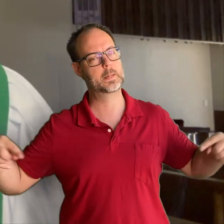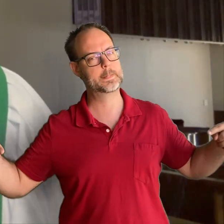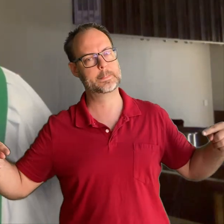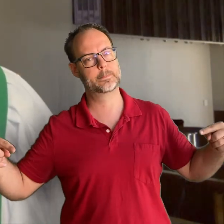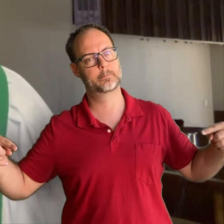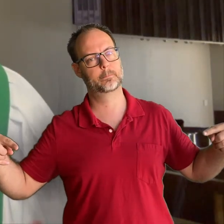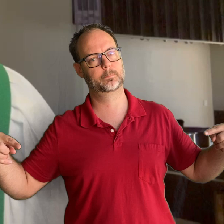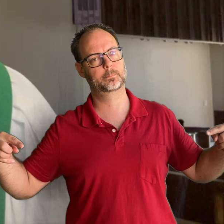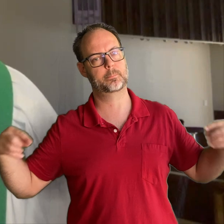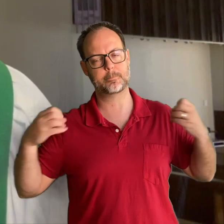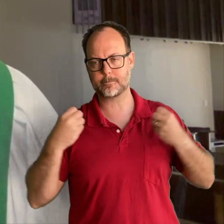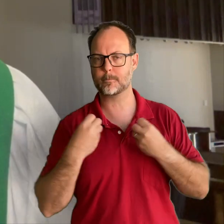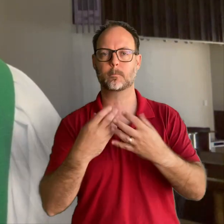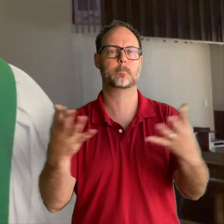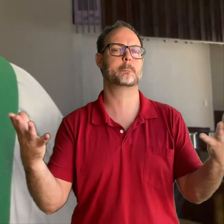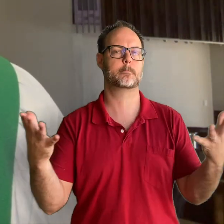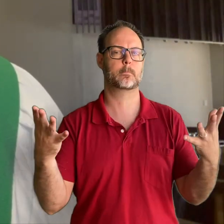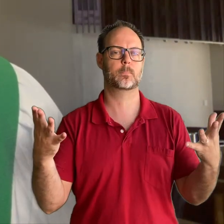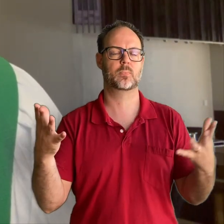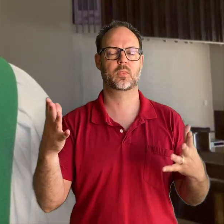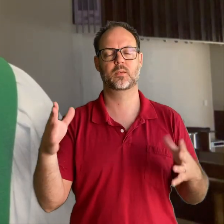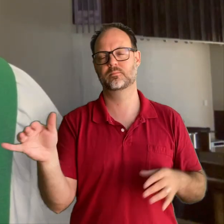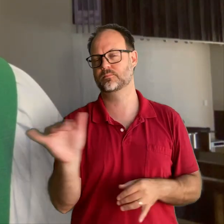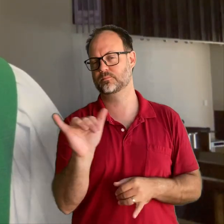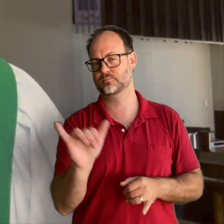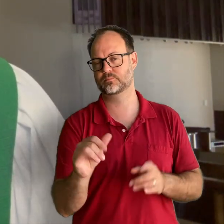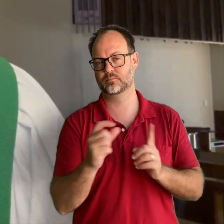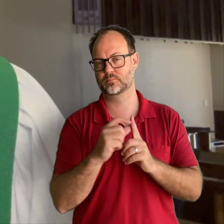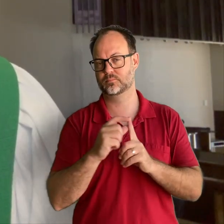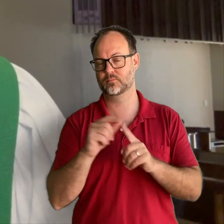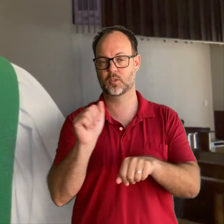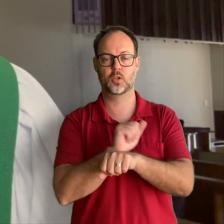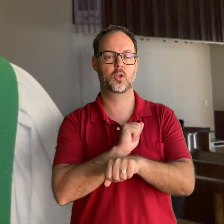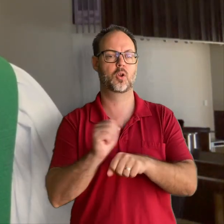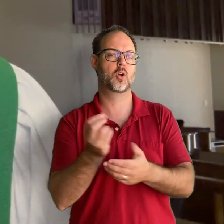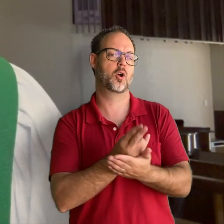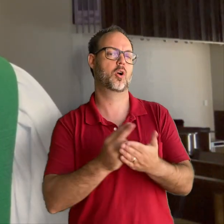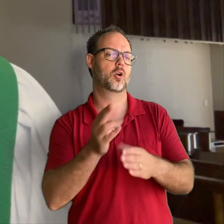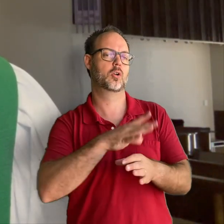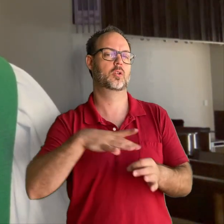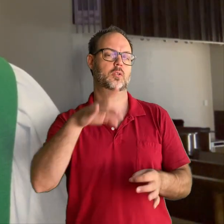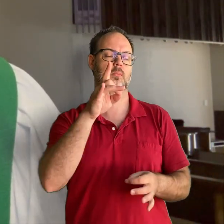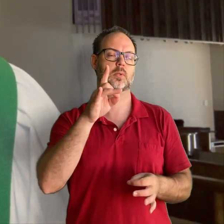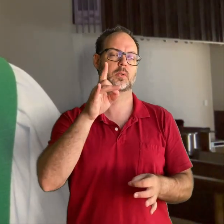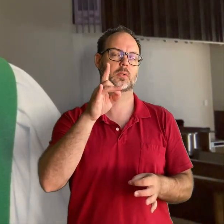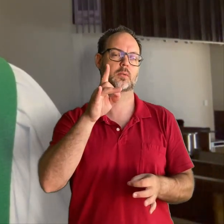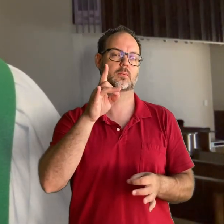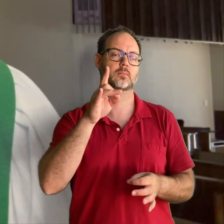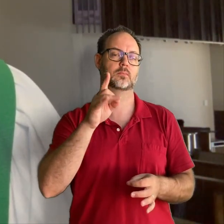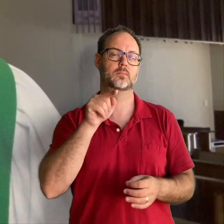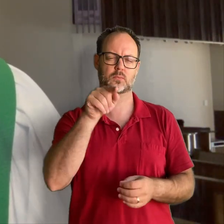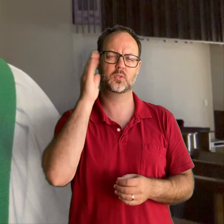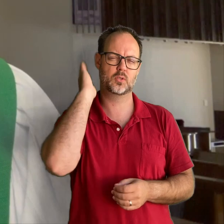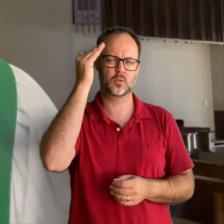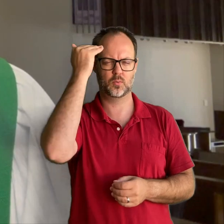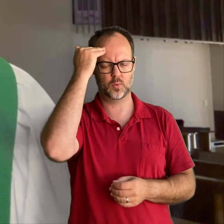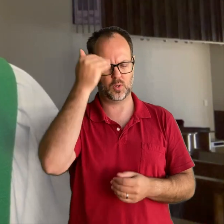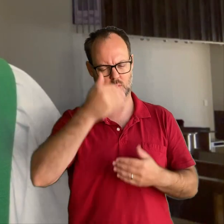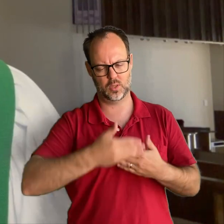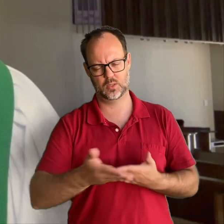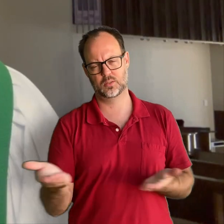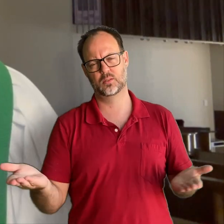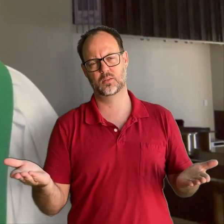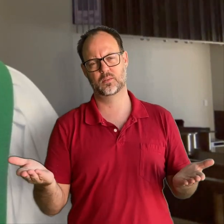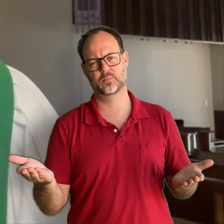ways. There are many synonyms for the work of the Holy Spirit. You'll recognize some of